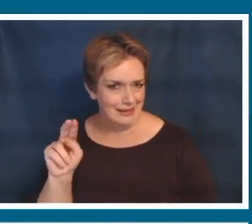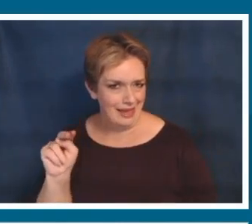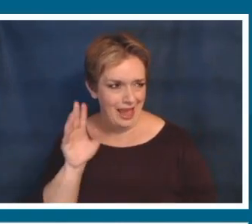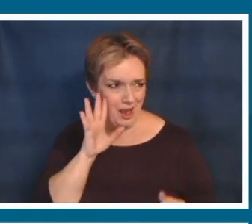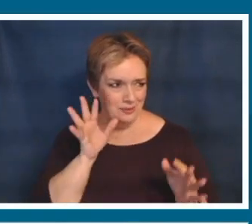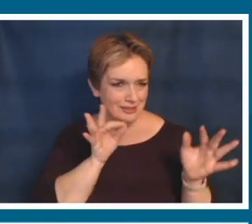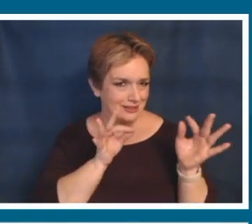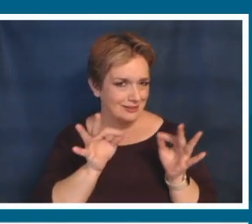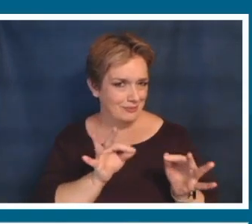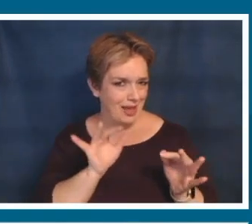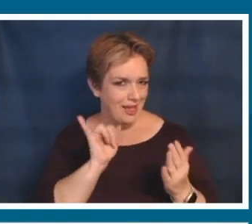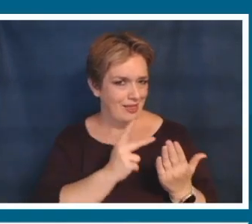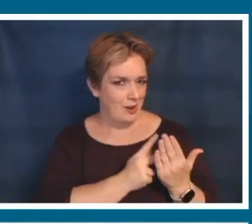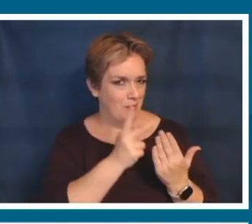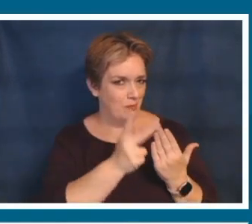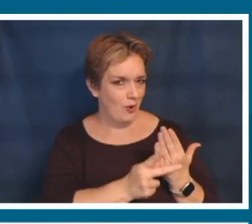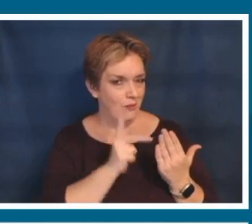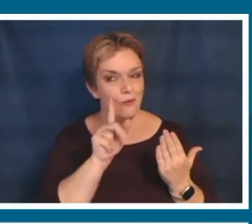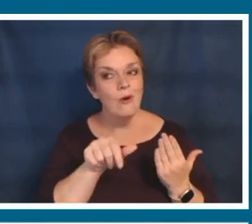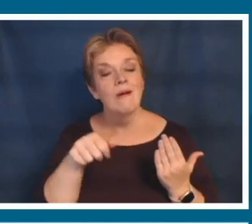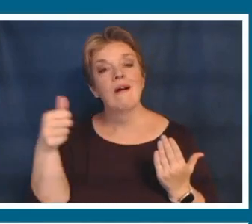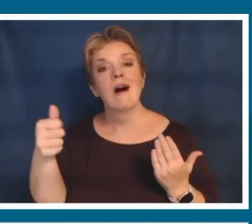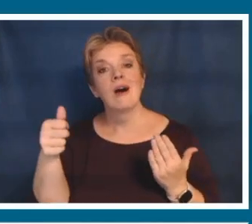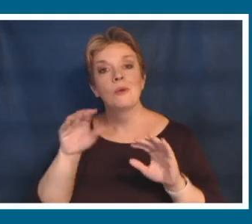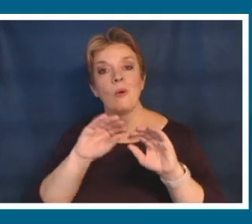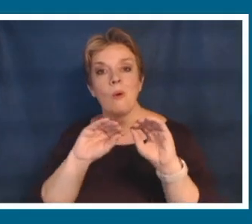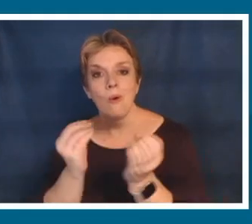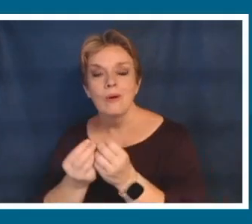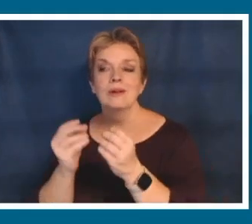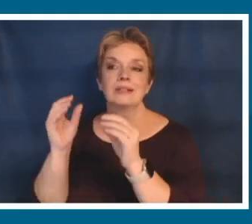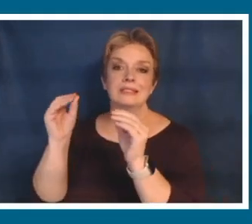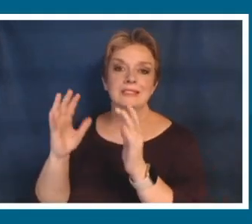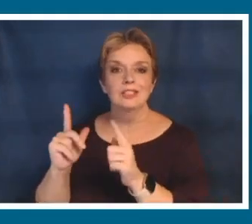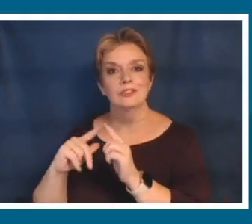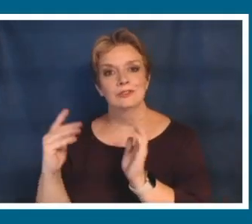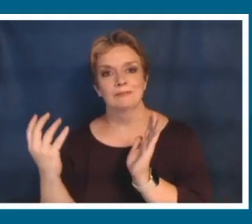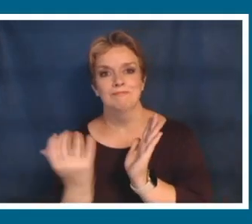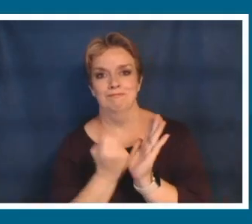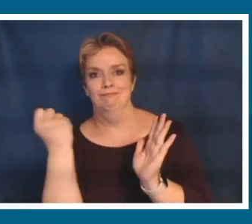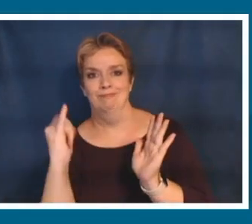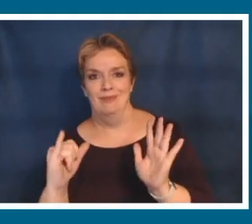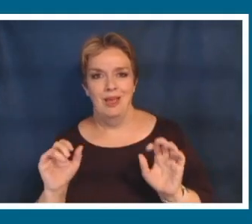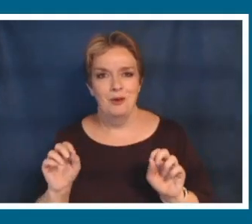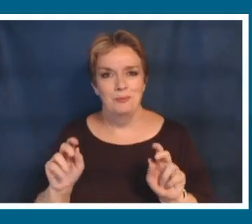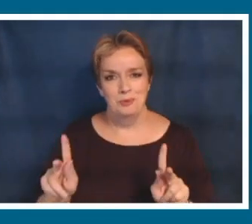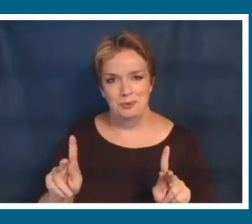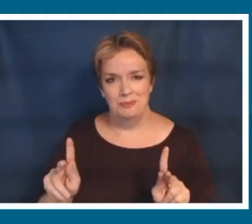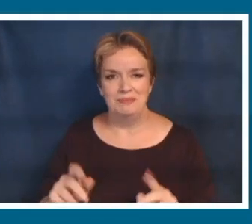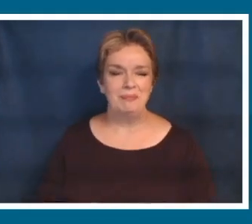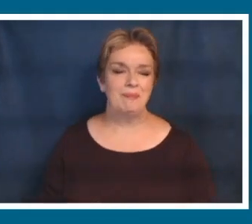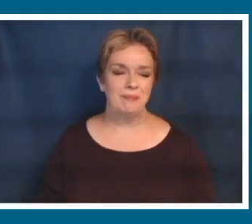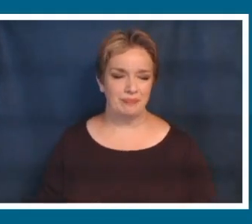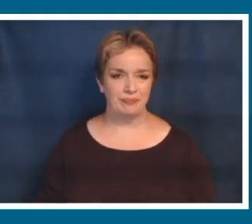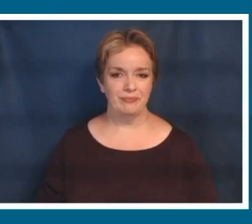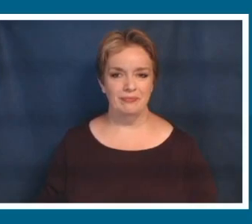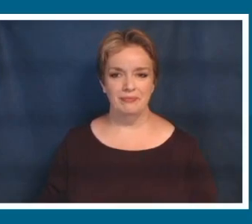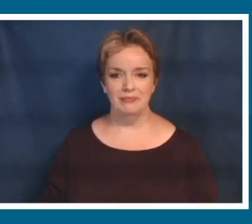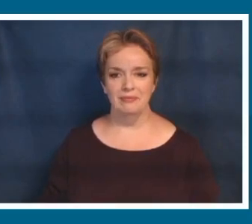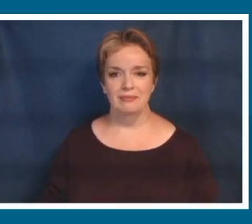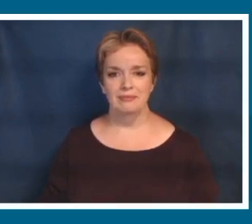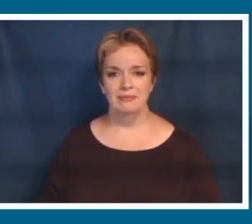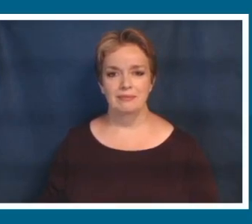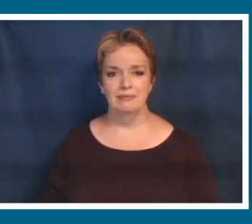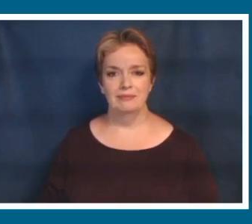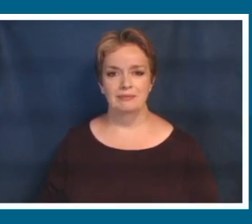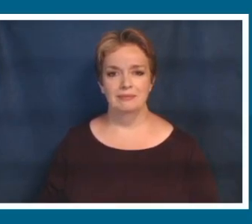for teachers and organizations and unusual educational settings around the country. We